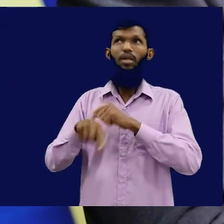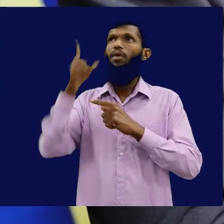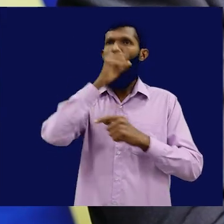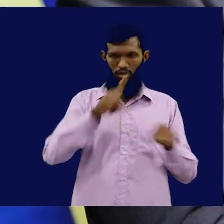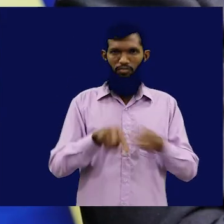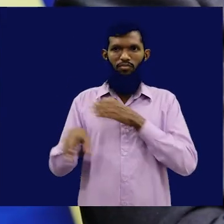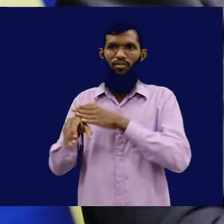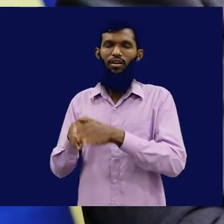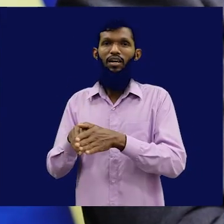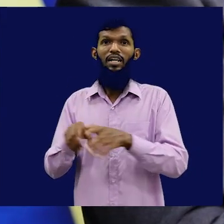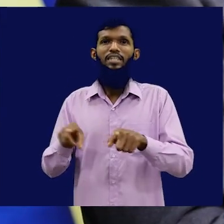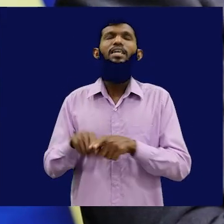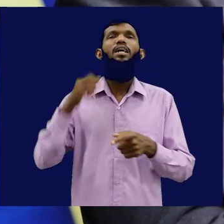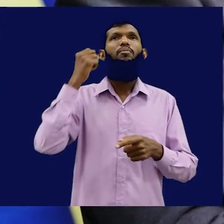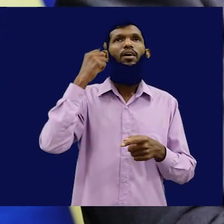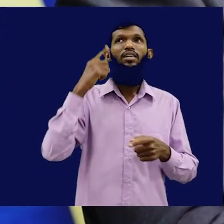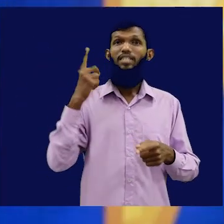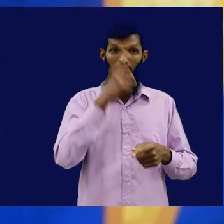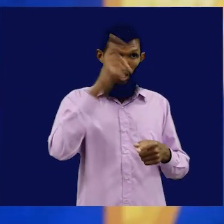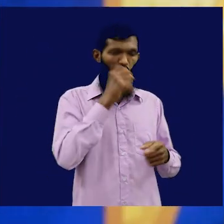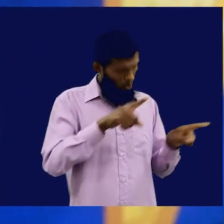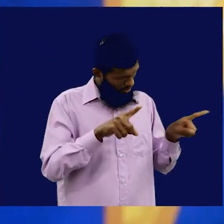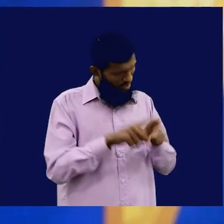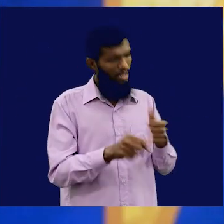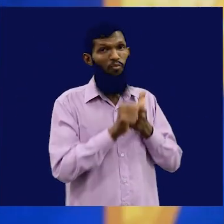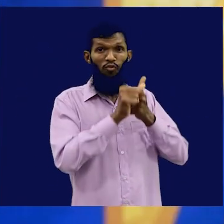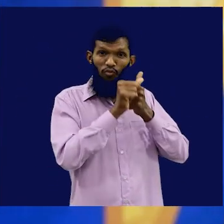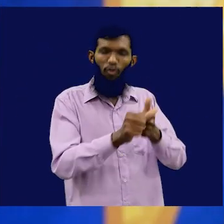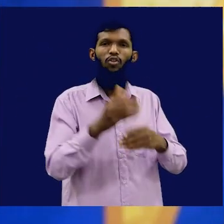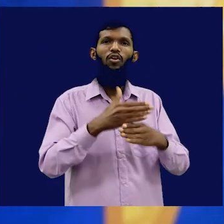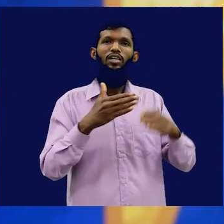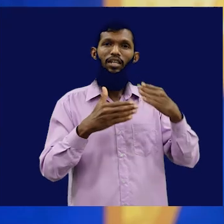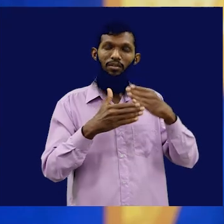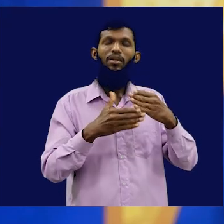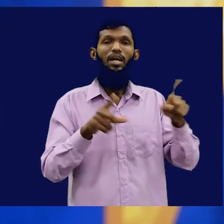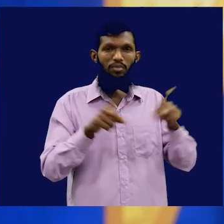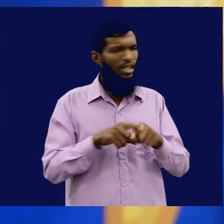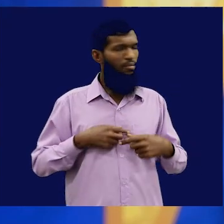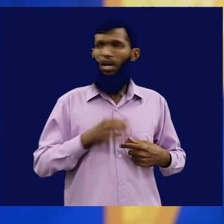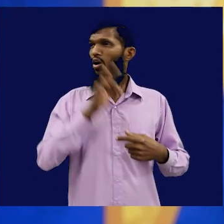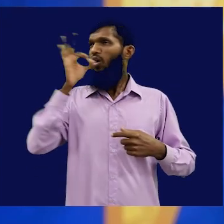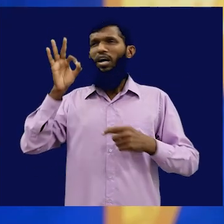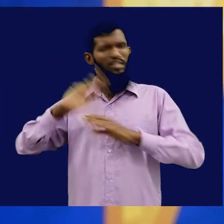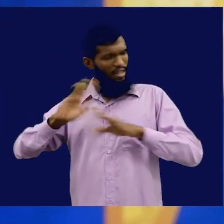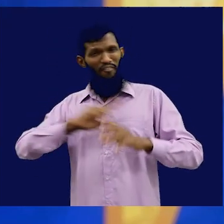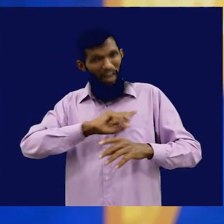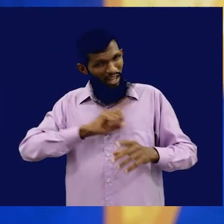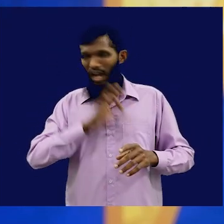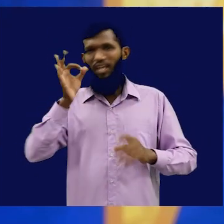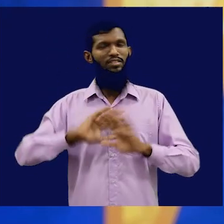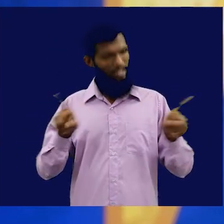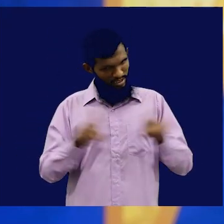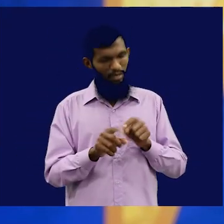and become a help to Ibrahim alayhi salam. The one who responds to the call of Allah will have joy